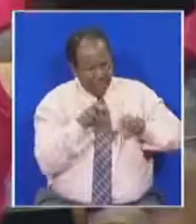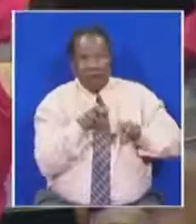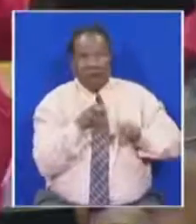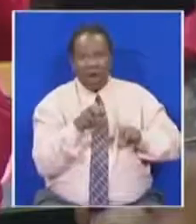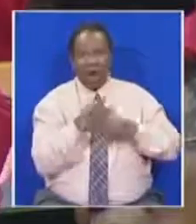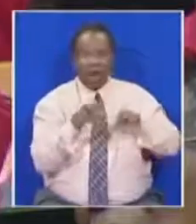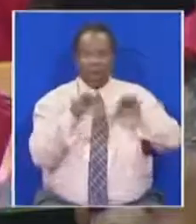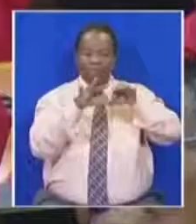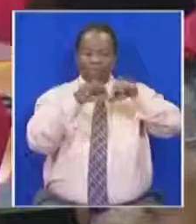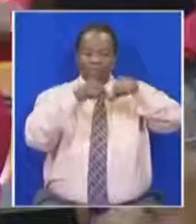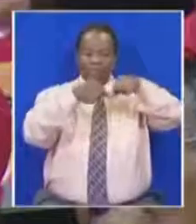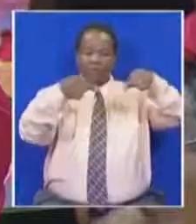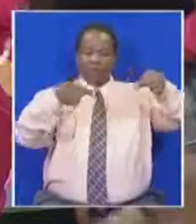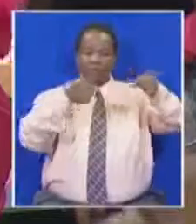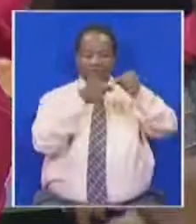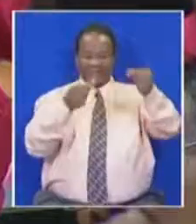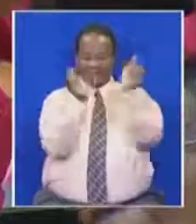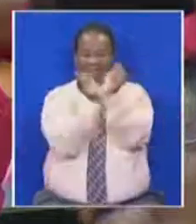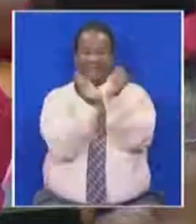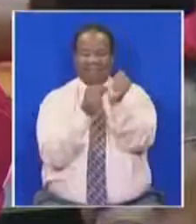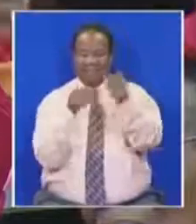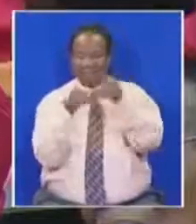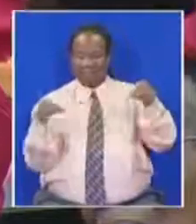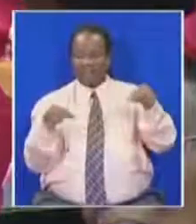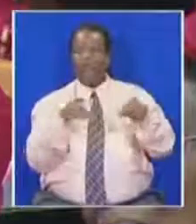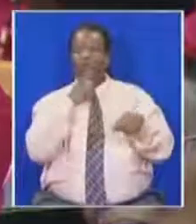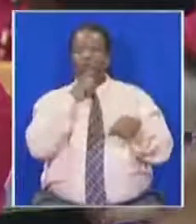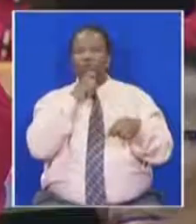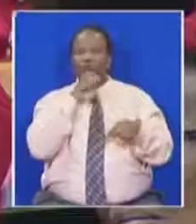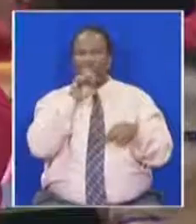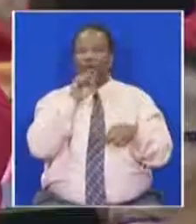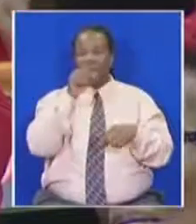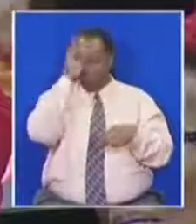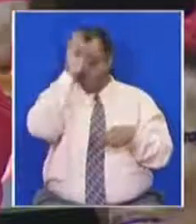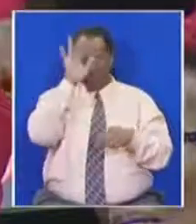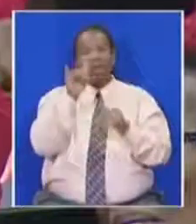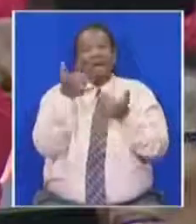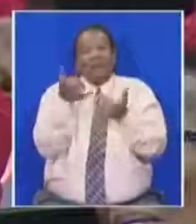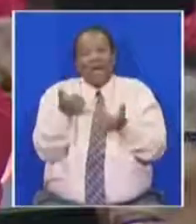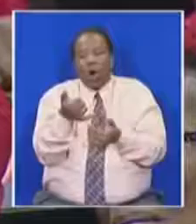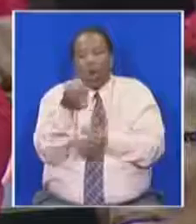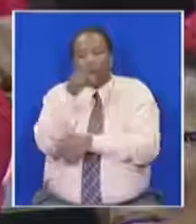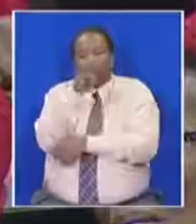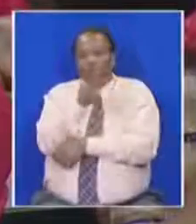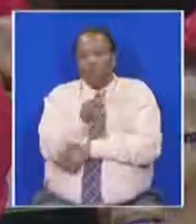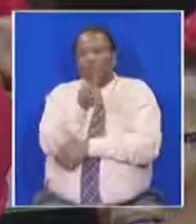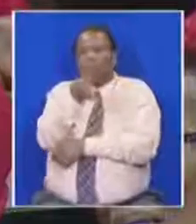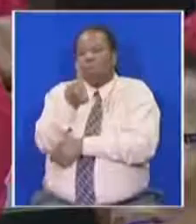tie. And the second thing is that there are 21 policemen,